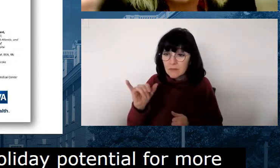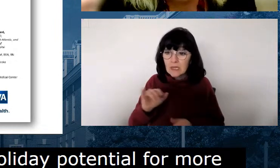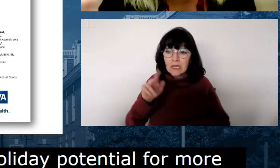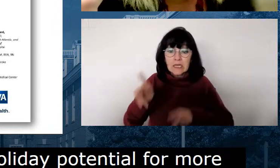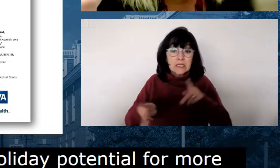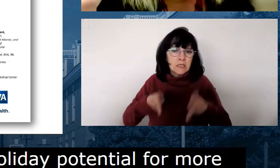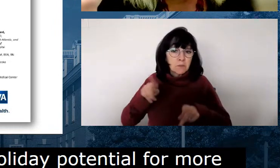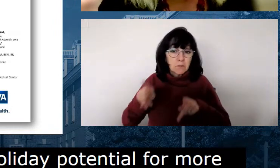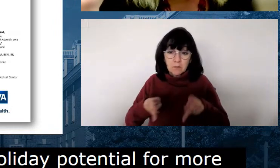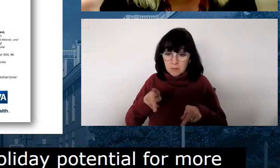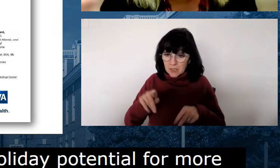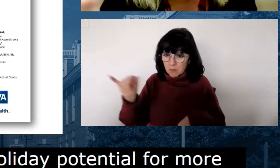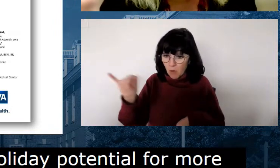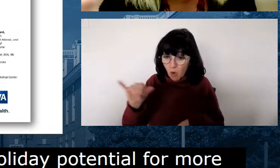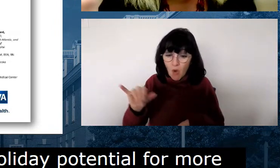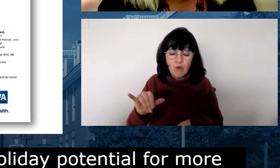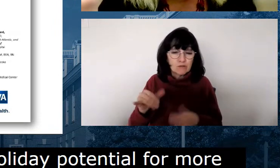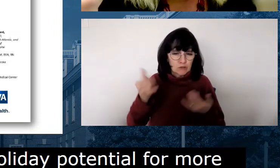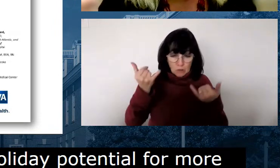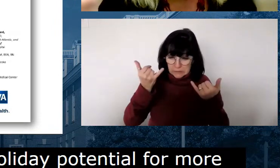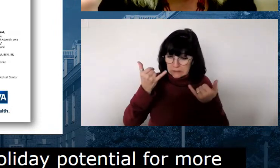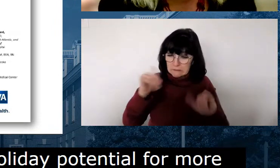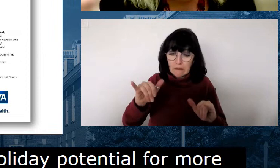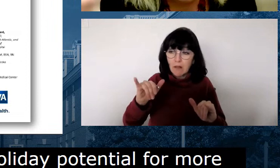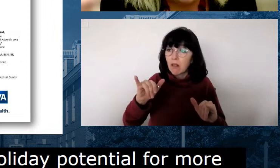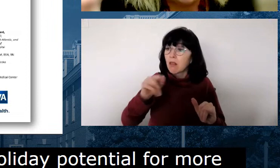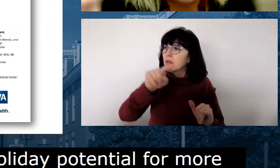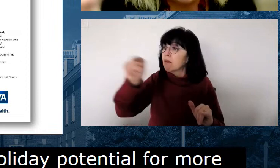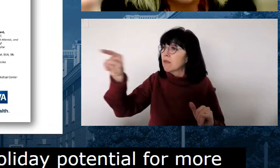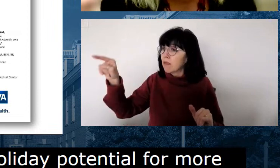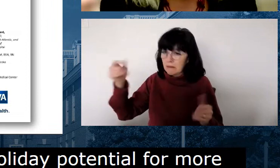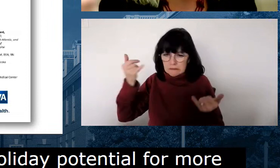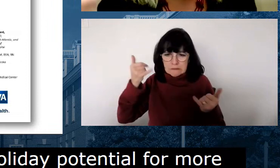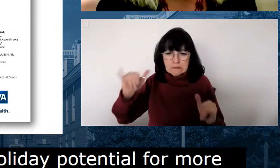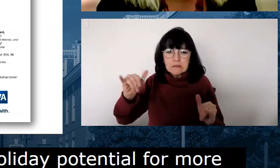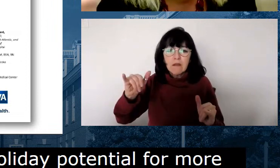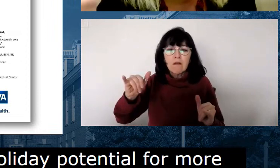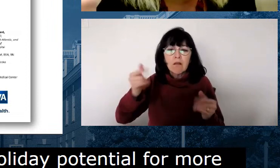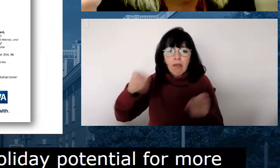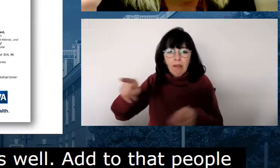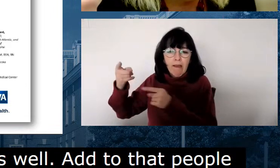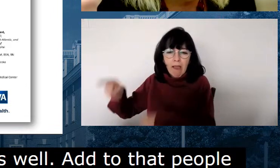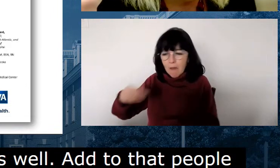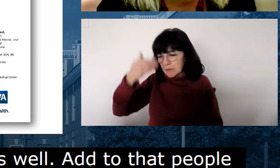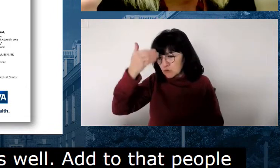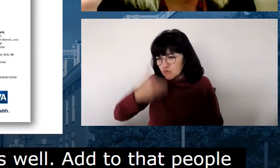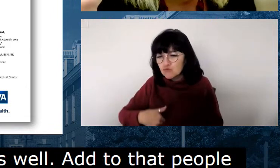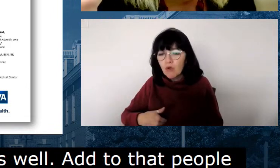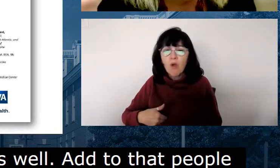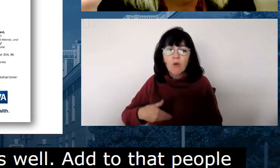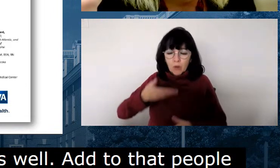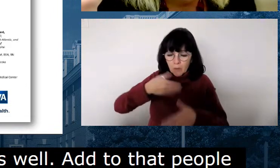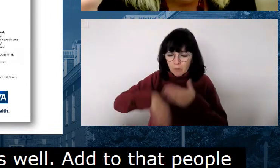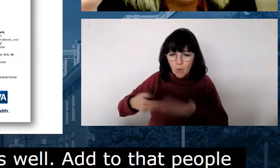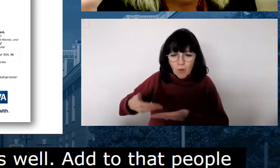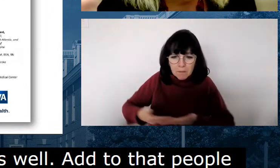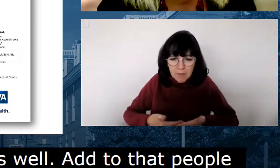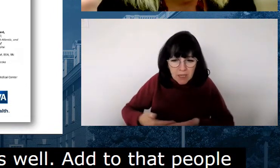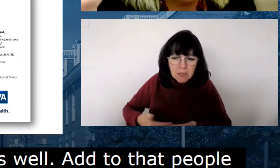car accidents, strokes, heart attacks. Folks are still delivering babies, and we want to be here for our